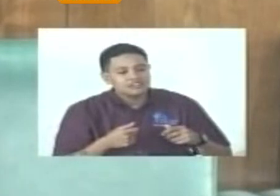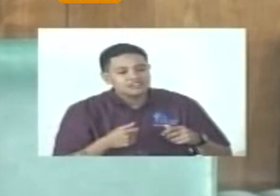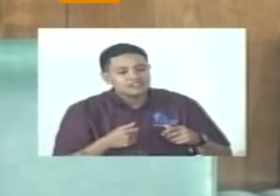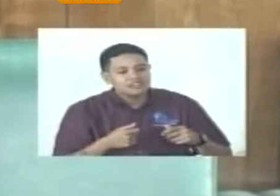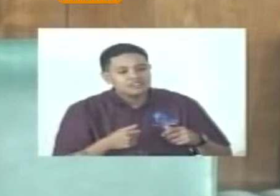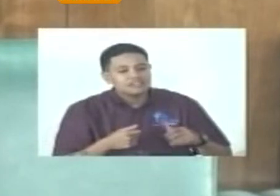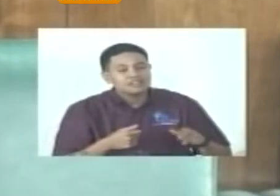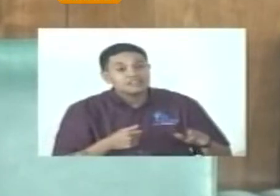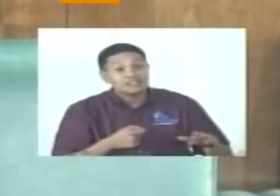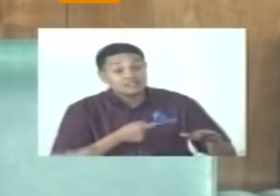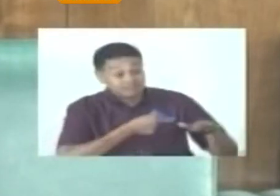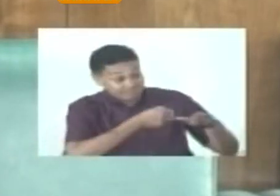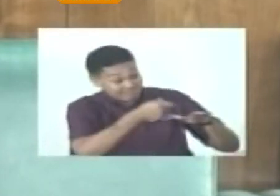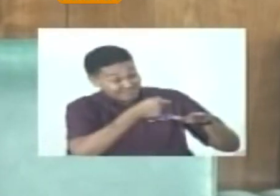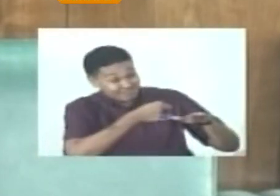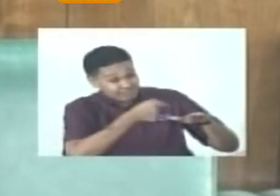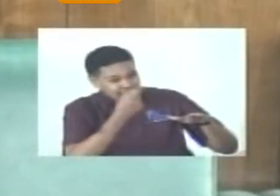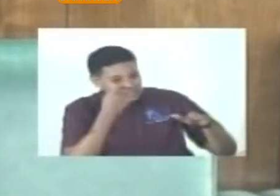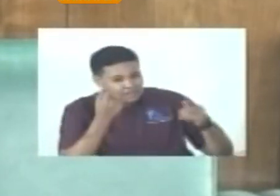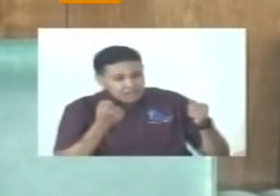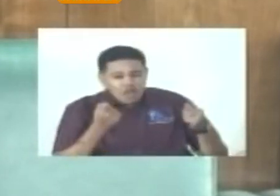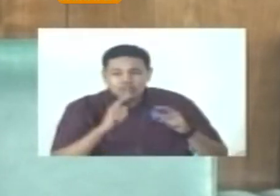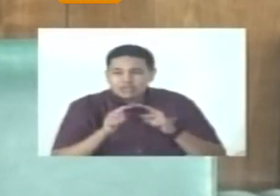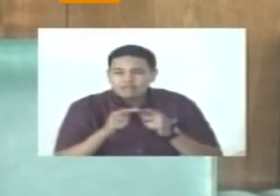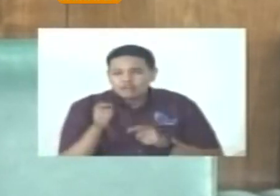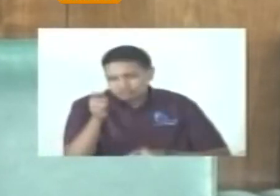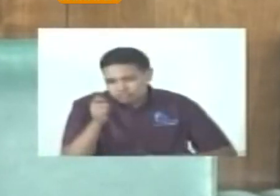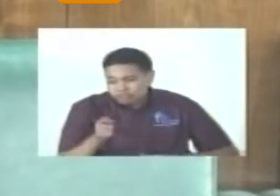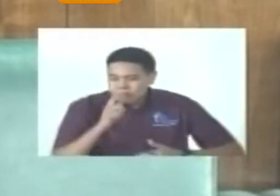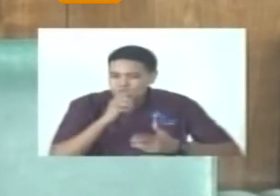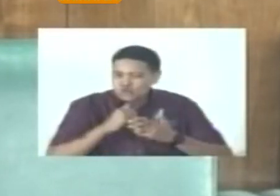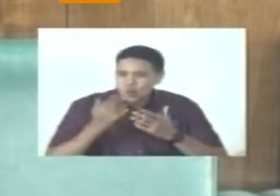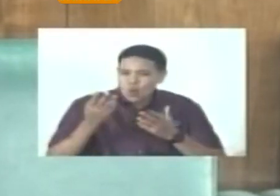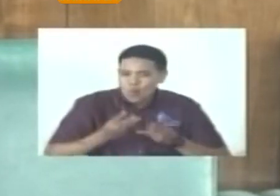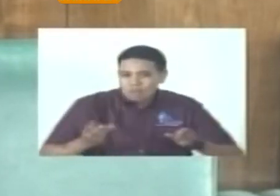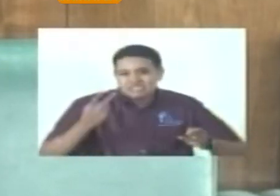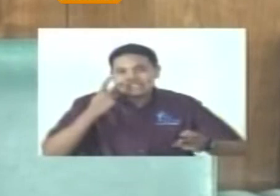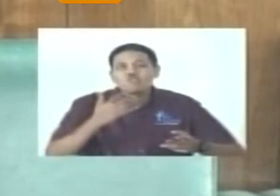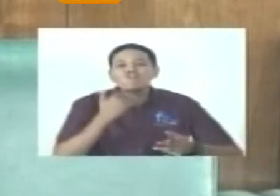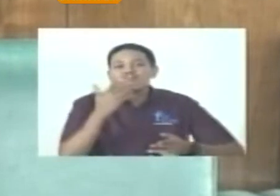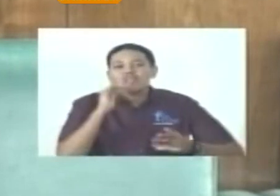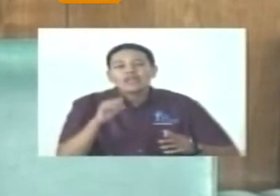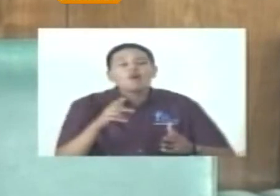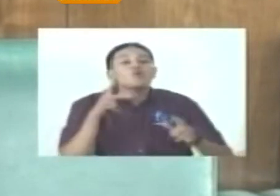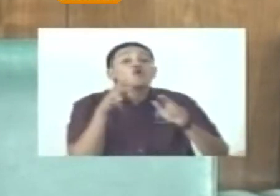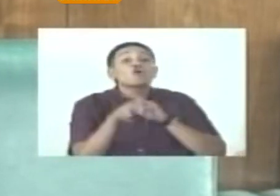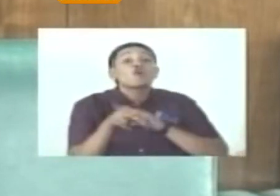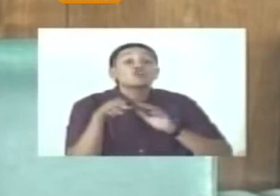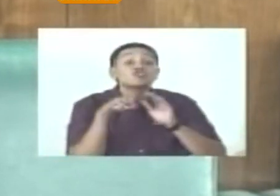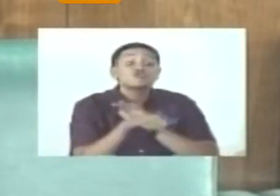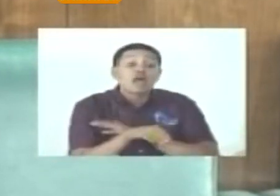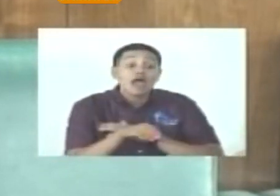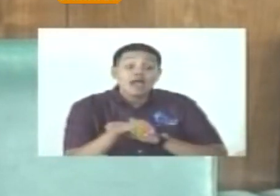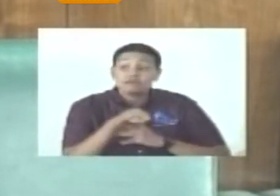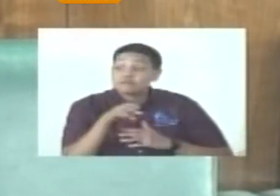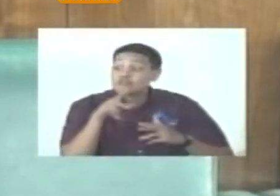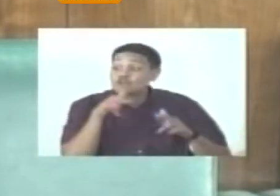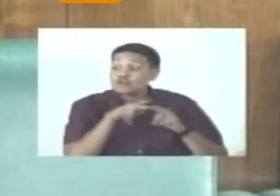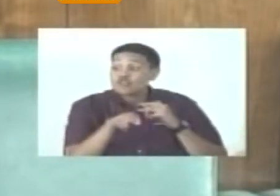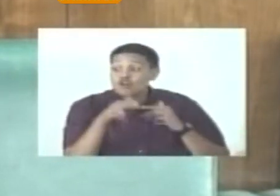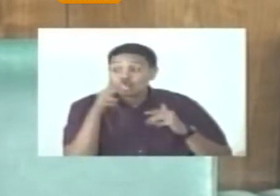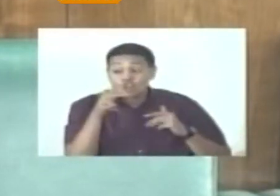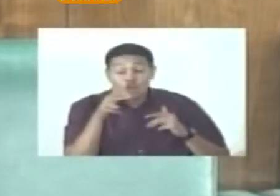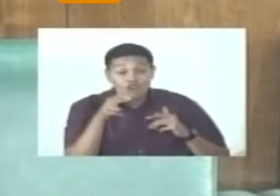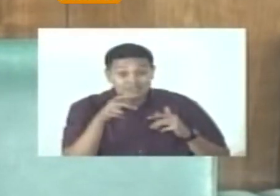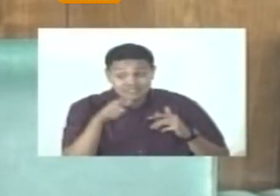Could help us cut the crime and help us get the guns and put the gangs away. this